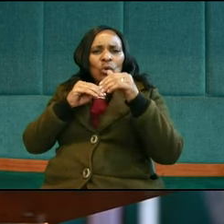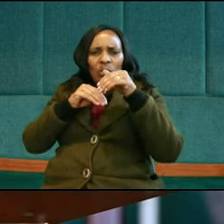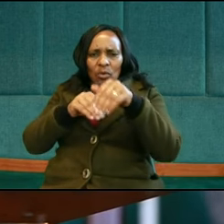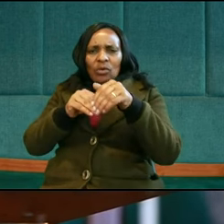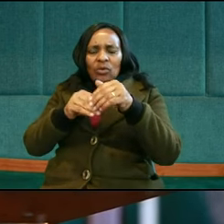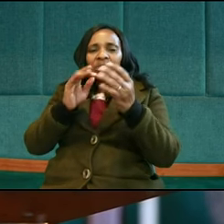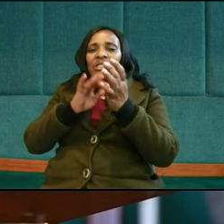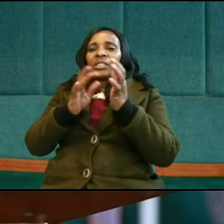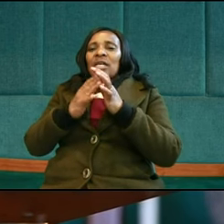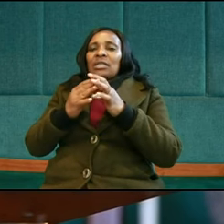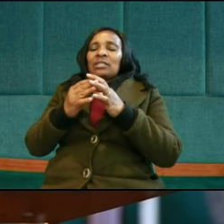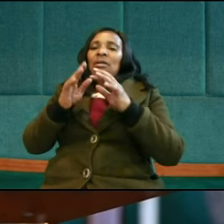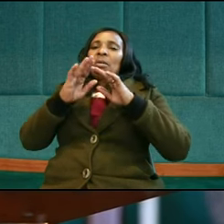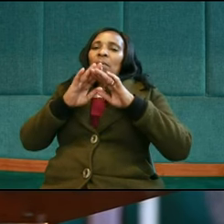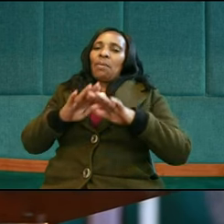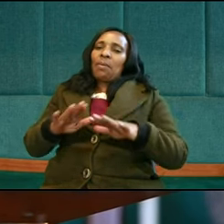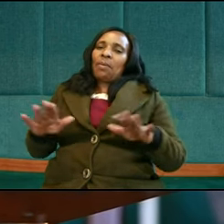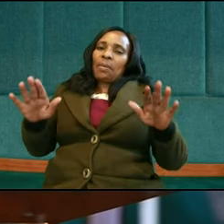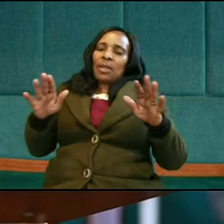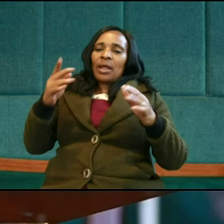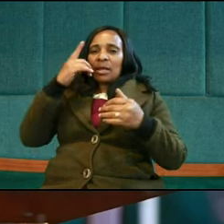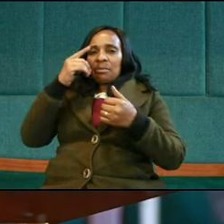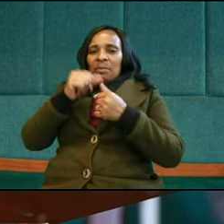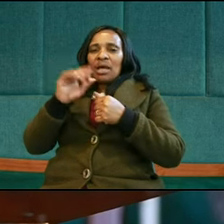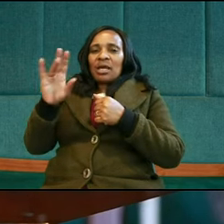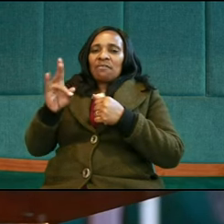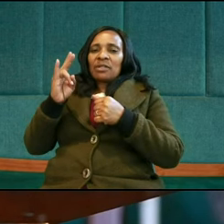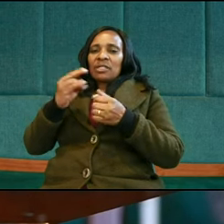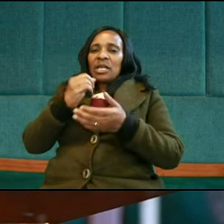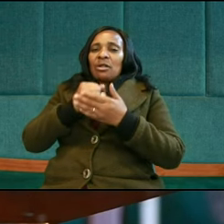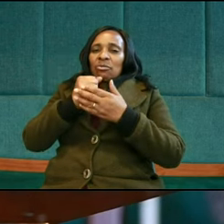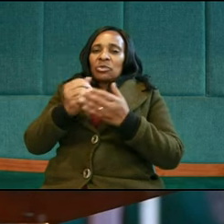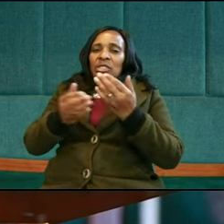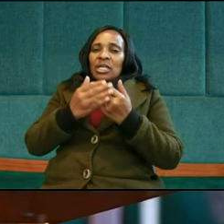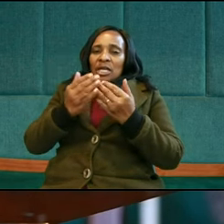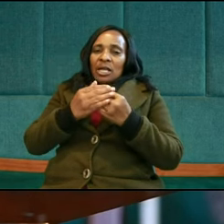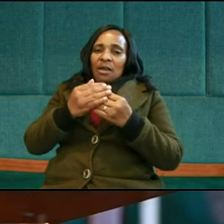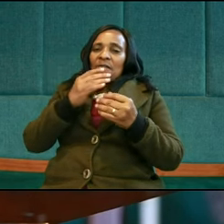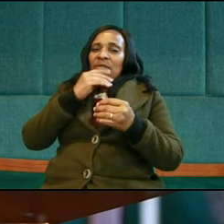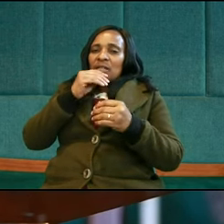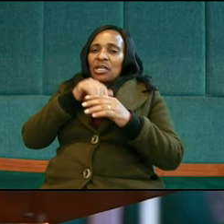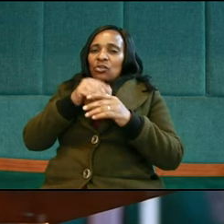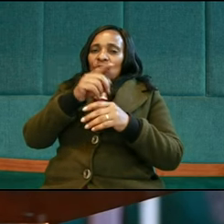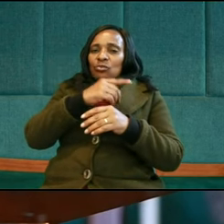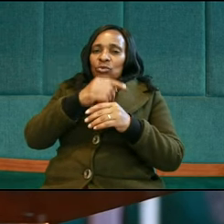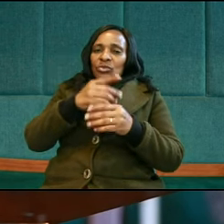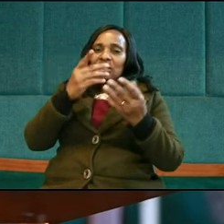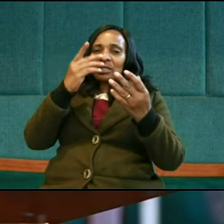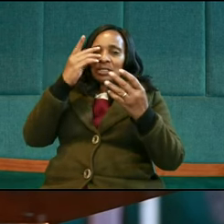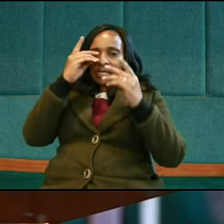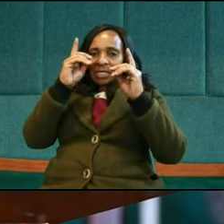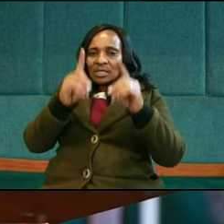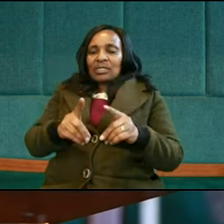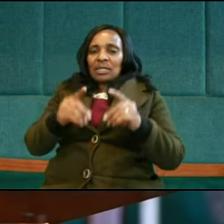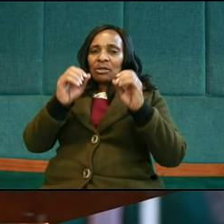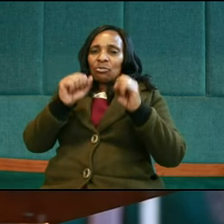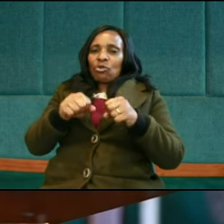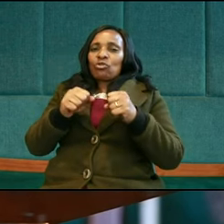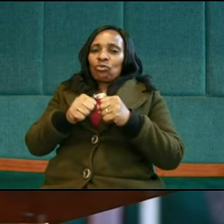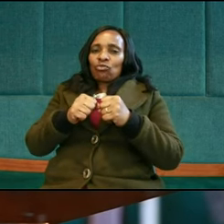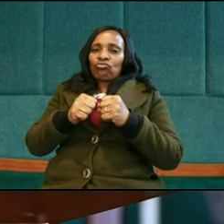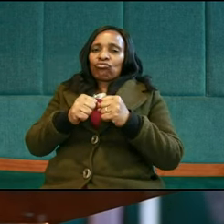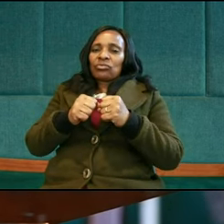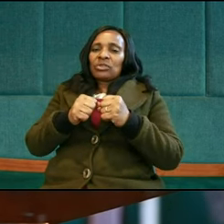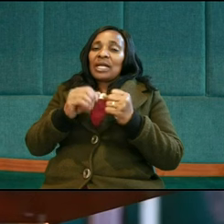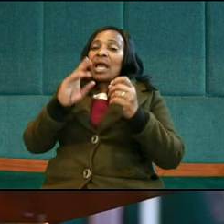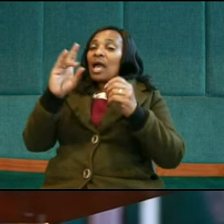she began to calm down. She remembered the Adventists that helped care for father in the hospital, and she decided that they must be good people.